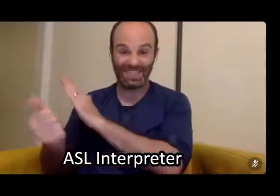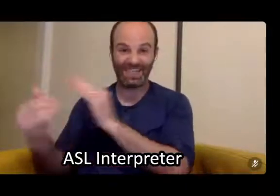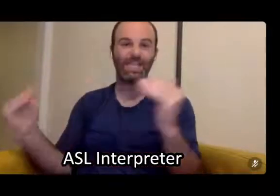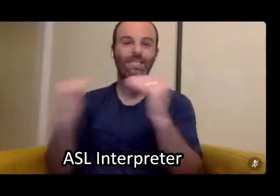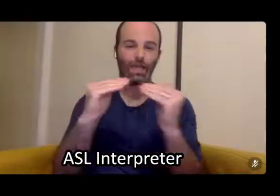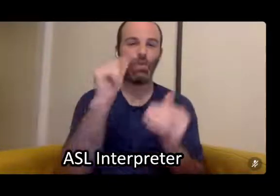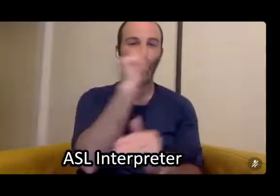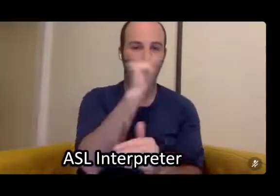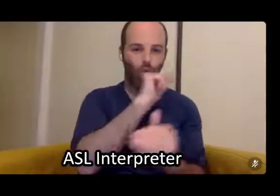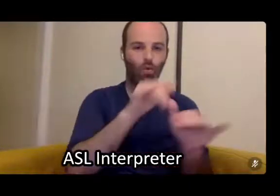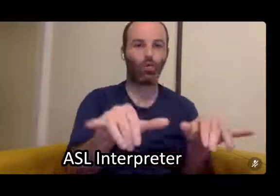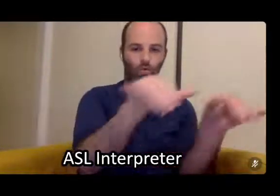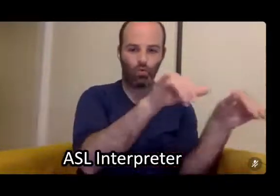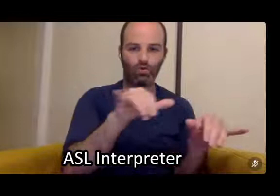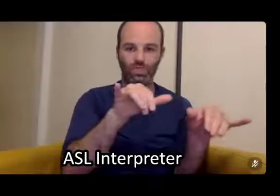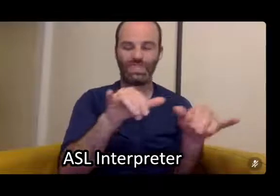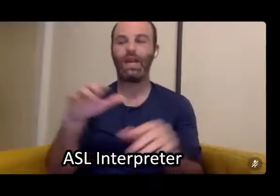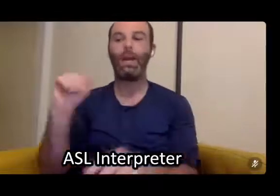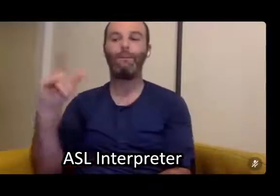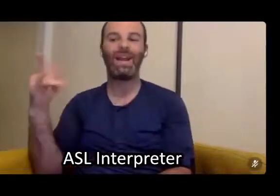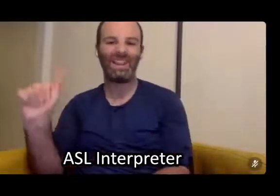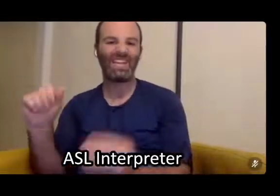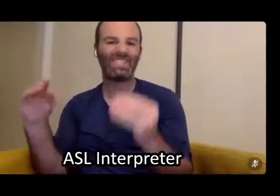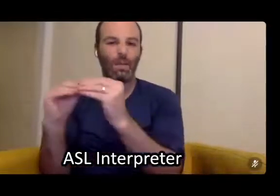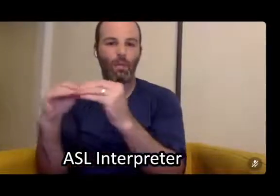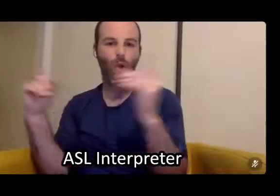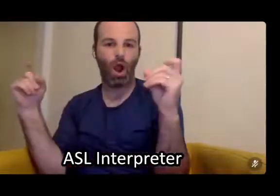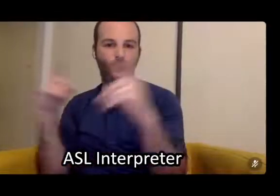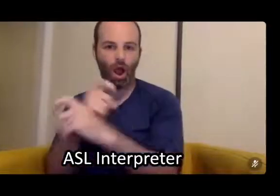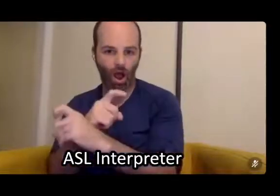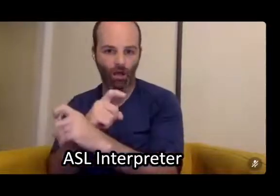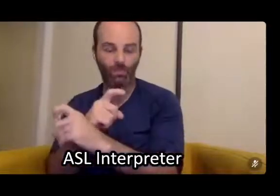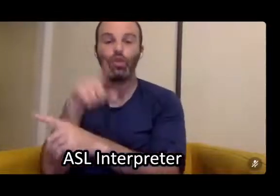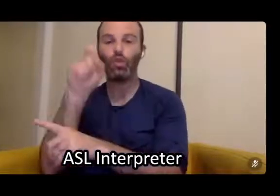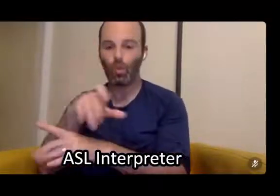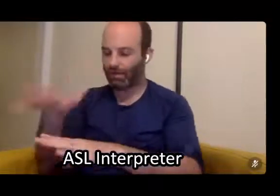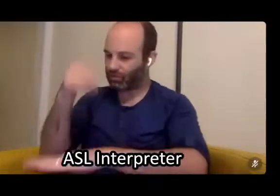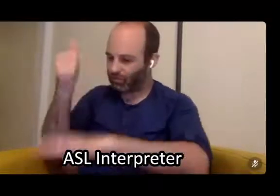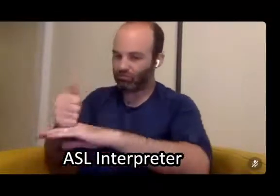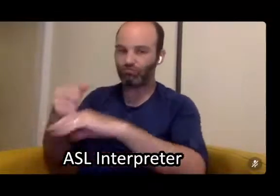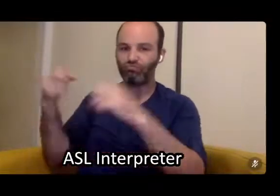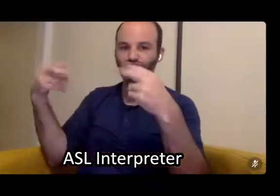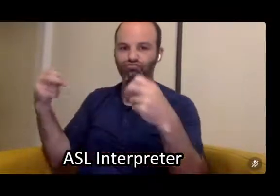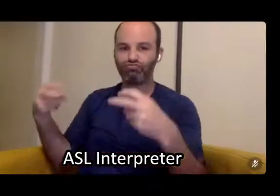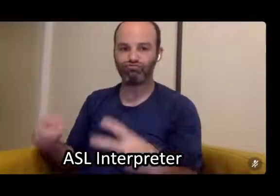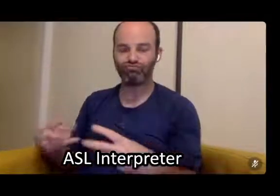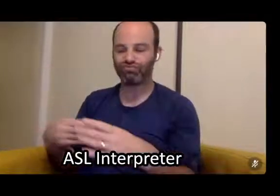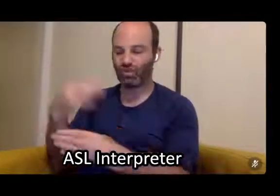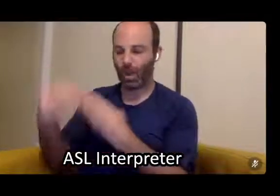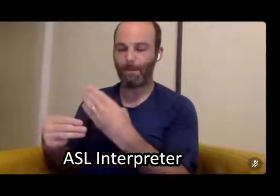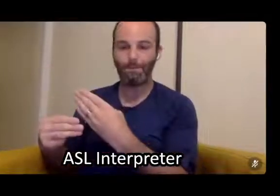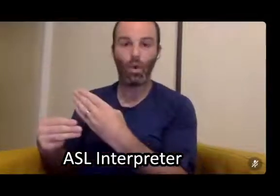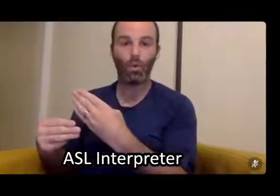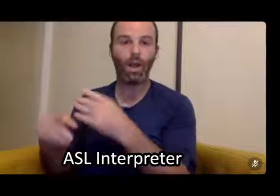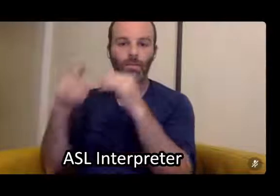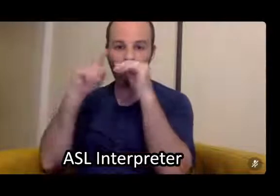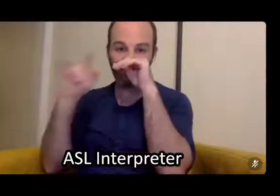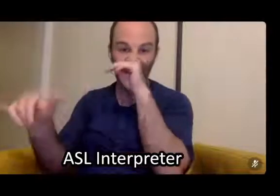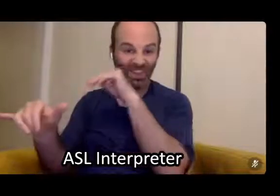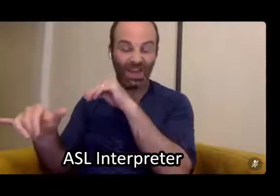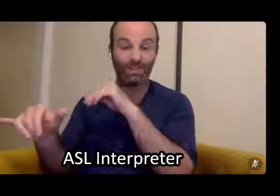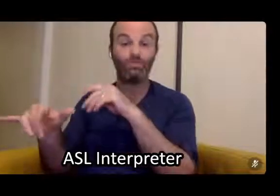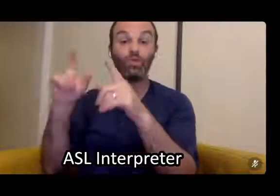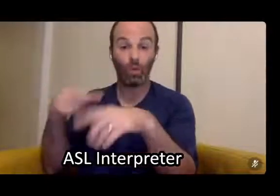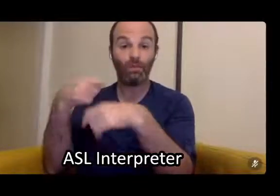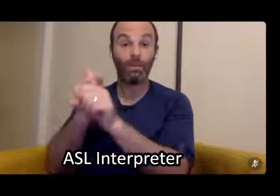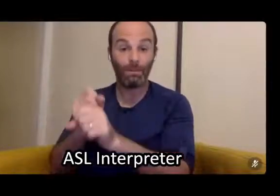actually program it. So, in order to create an A lady skill, you have to basically make an entire program to run it.